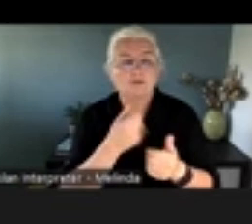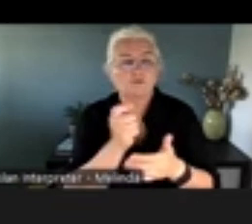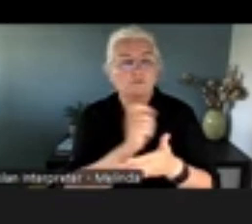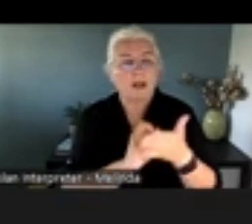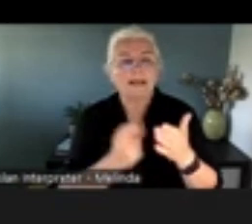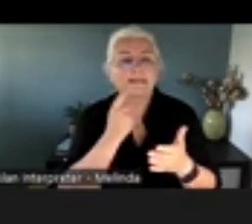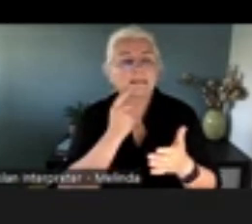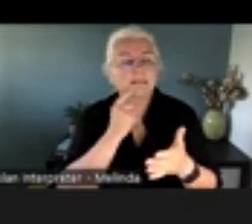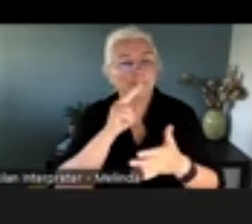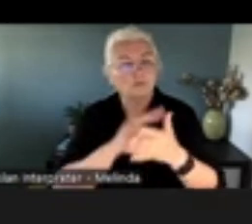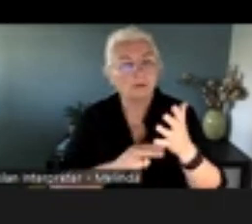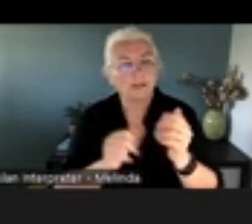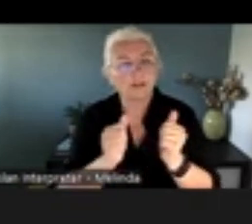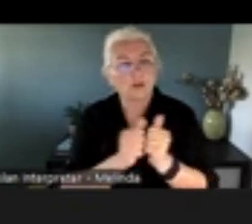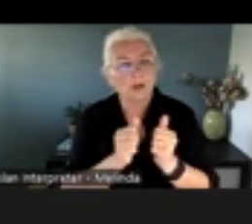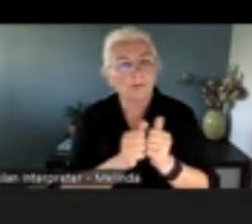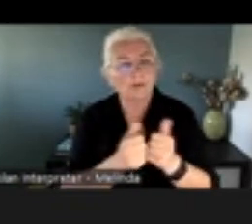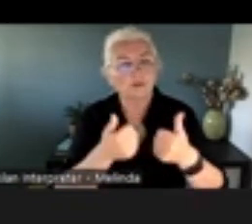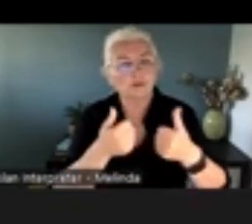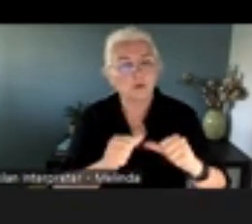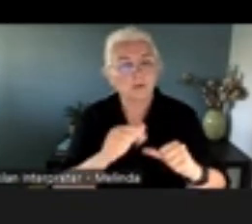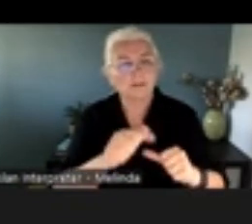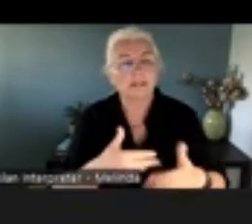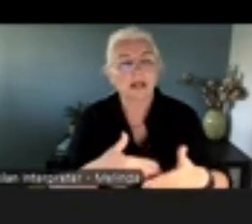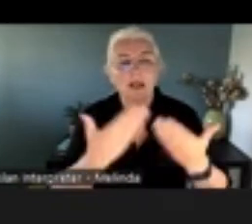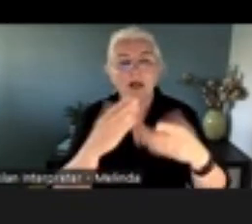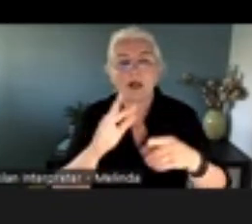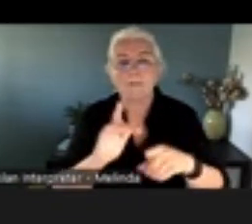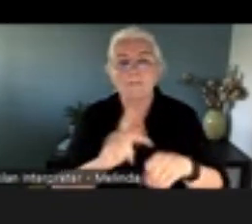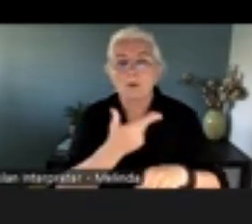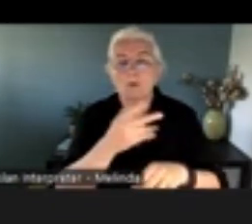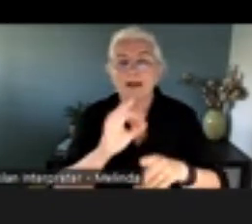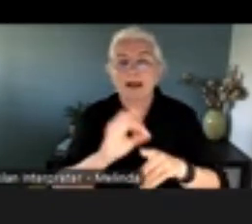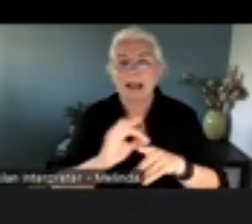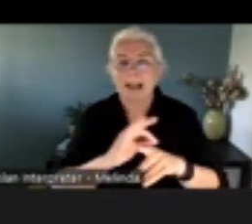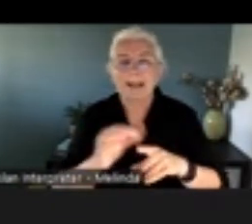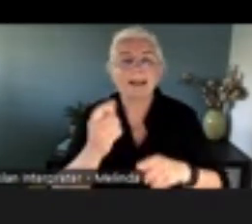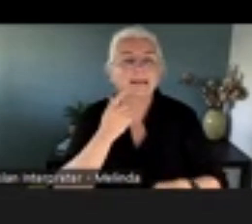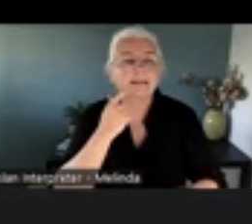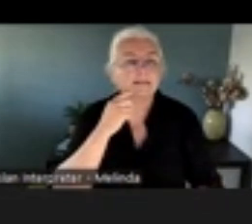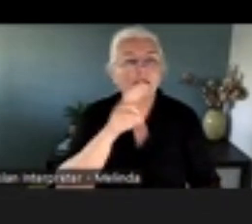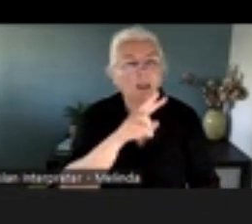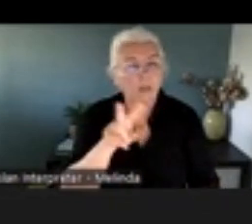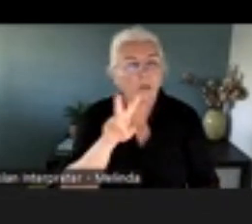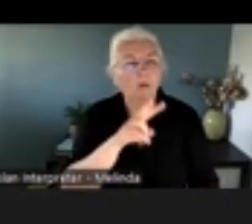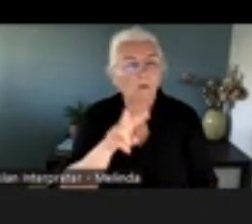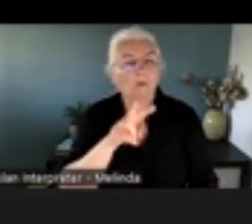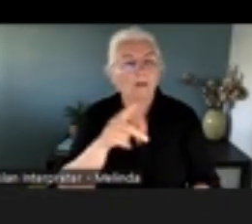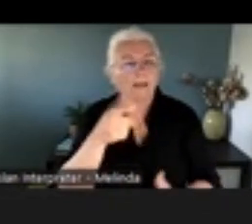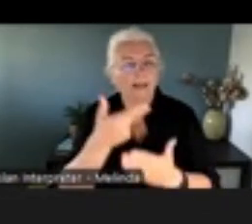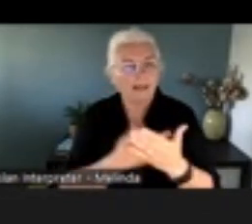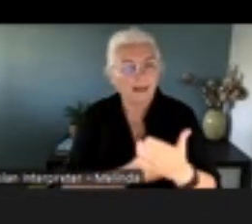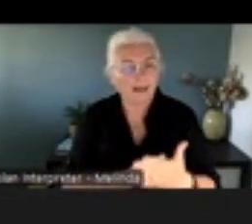document, I'll be trying to use this nice light blue color so that you can easily look at our documents list and go light blue, Easy